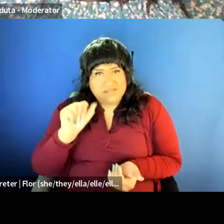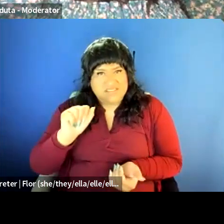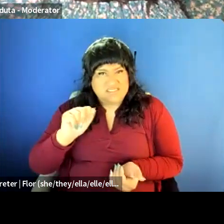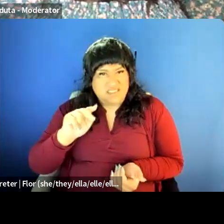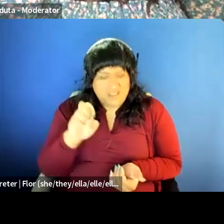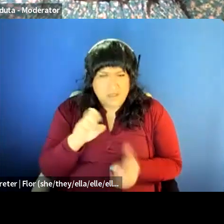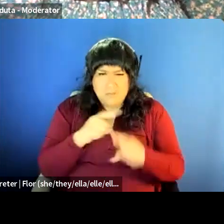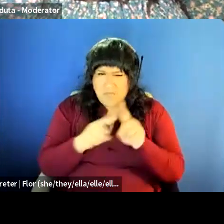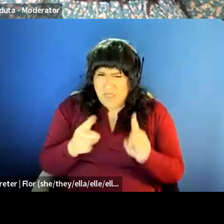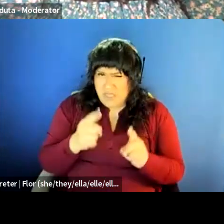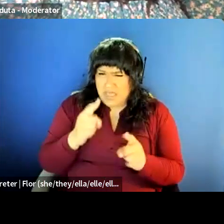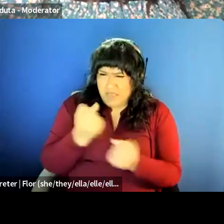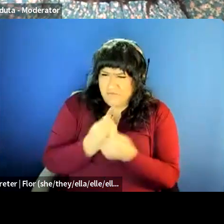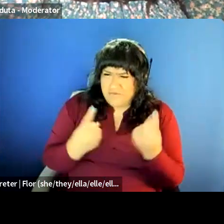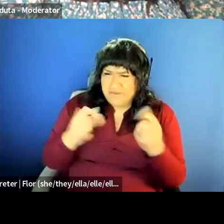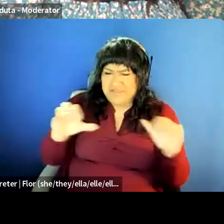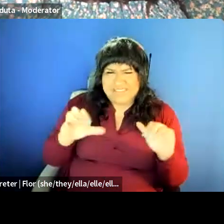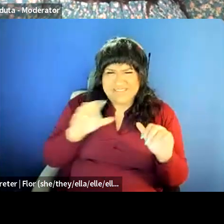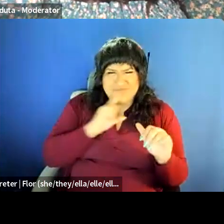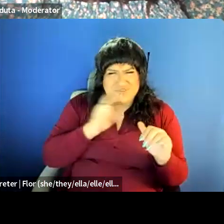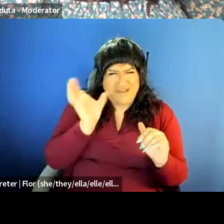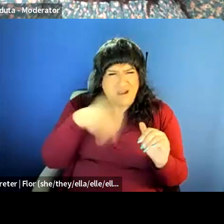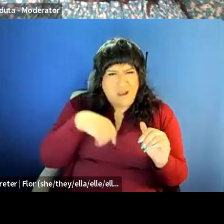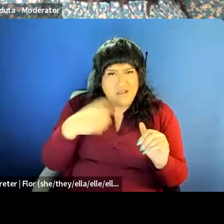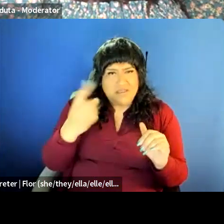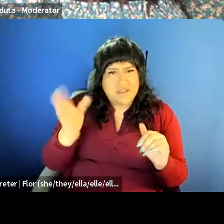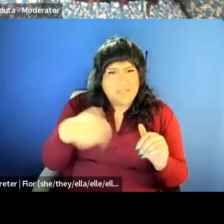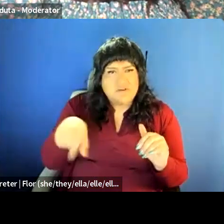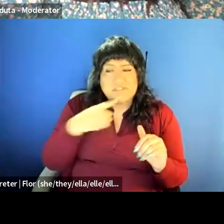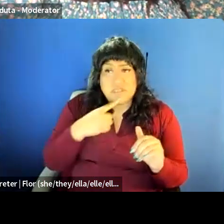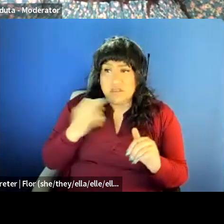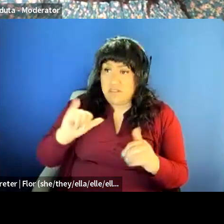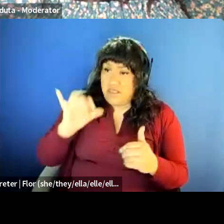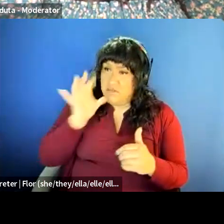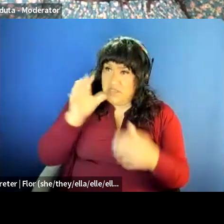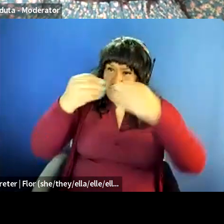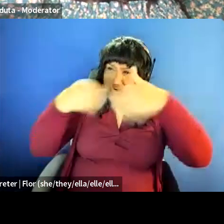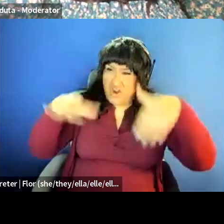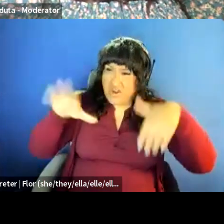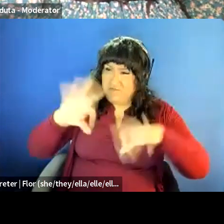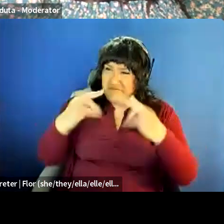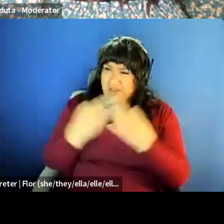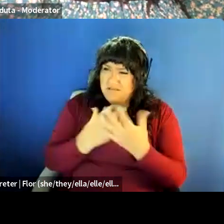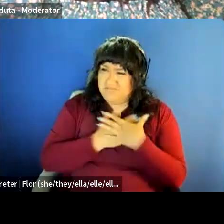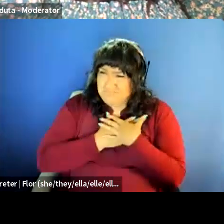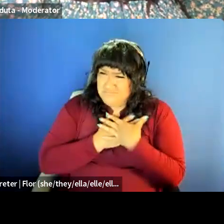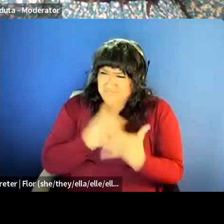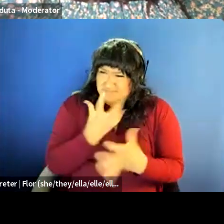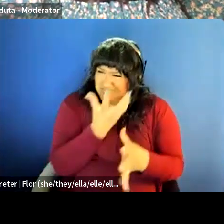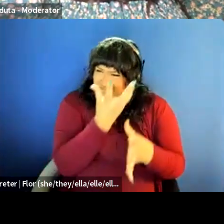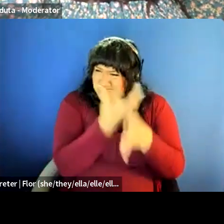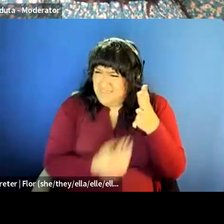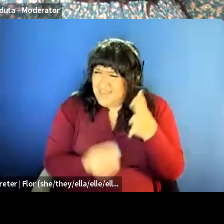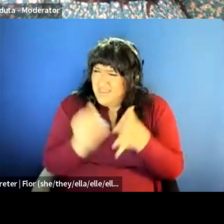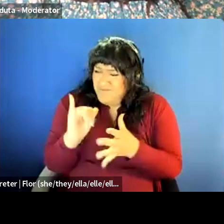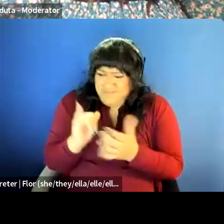thought was odd, was no one ever said, wow, the matriarch in your family just died. What is that grief